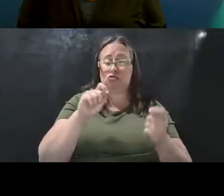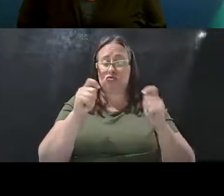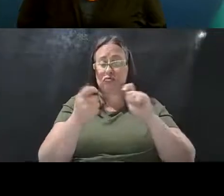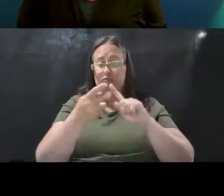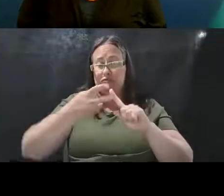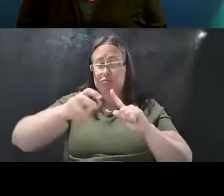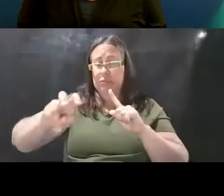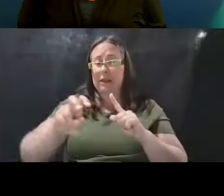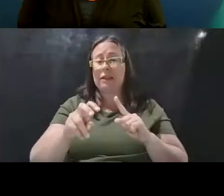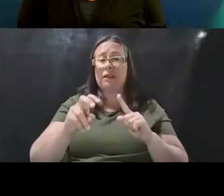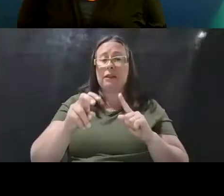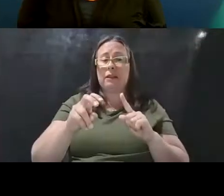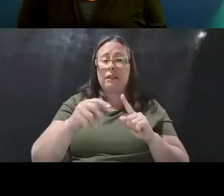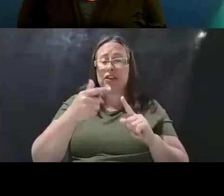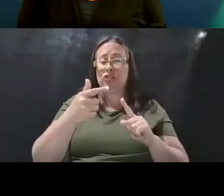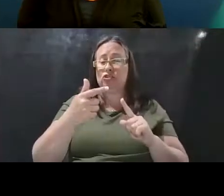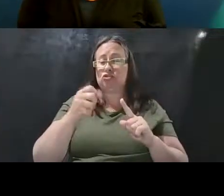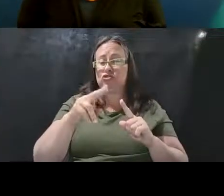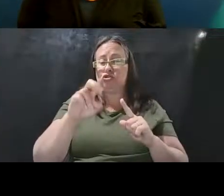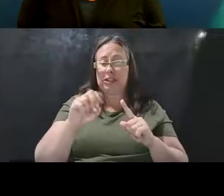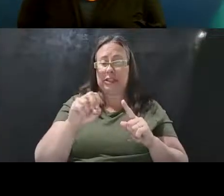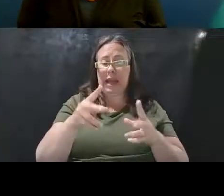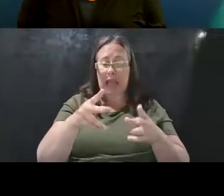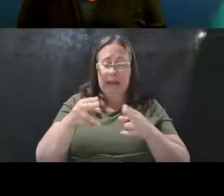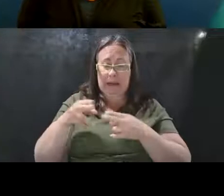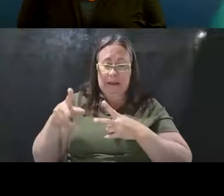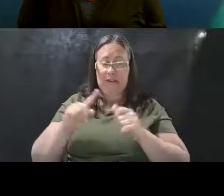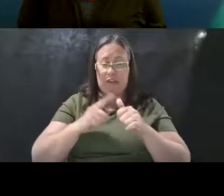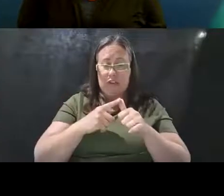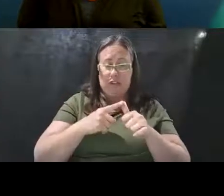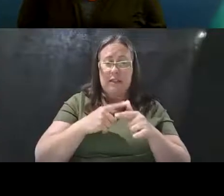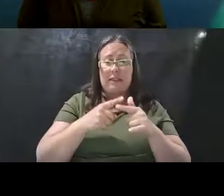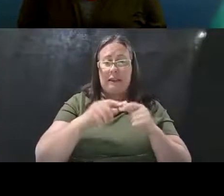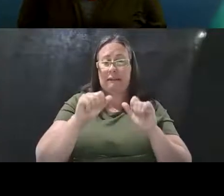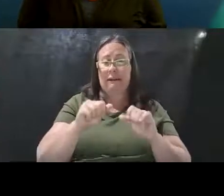initiate gene editing first. So we can plate fibroblasts at a very low density,